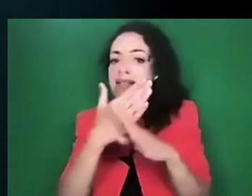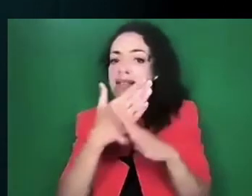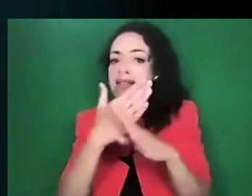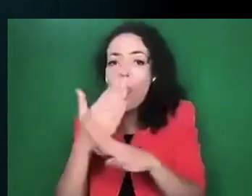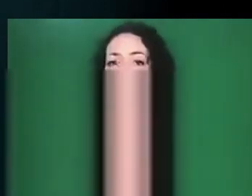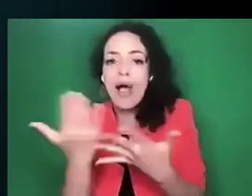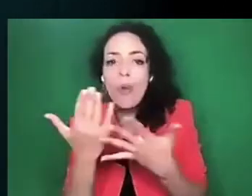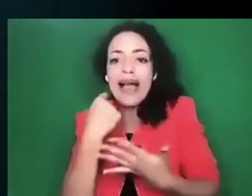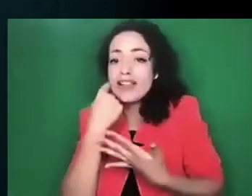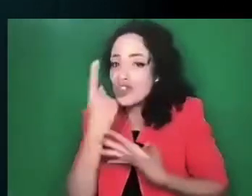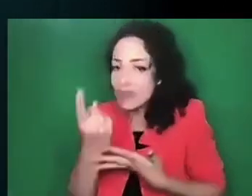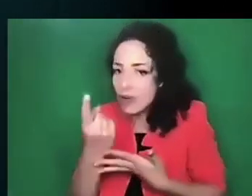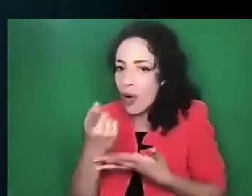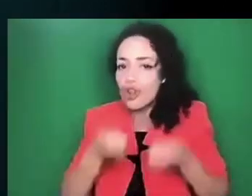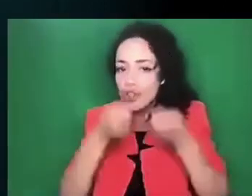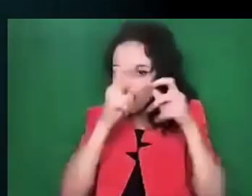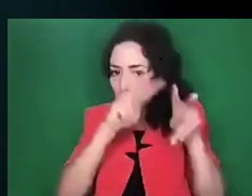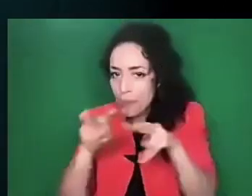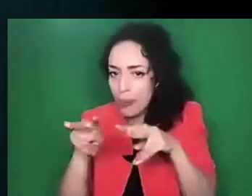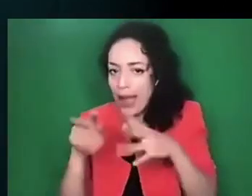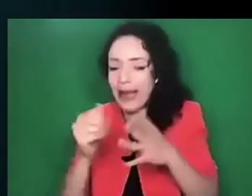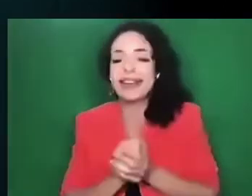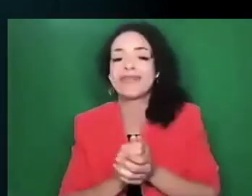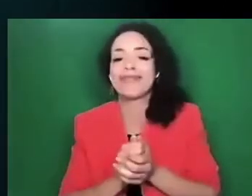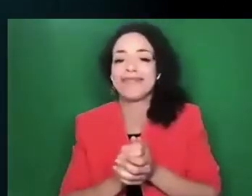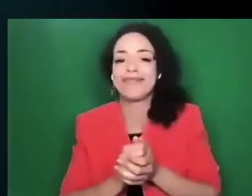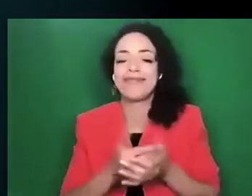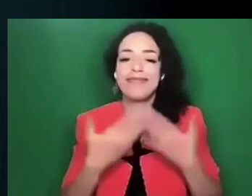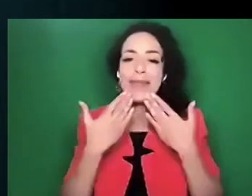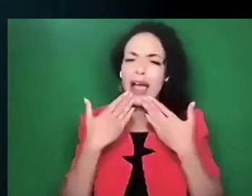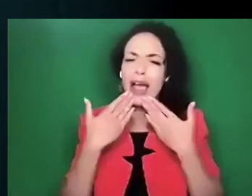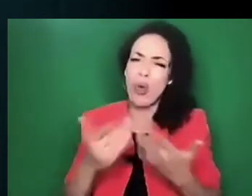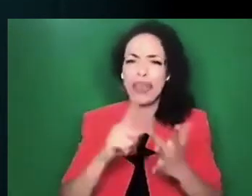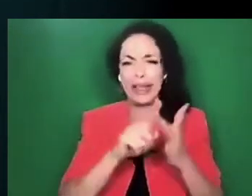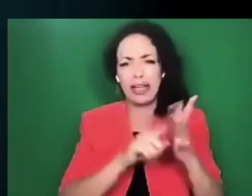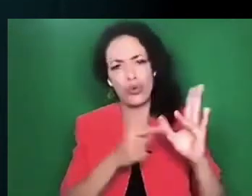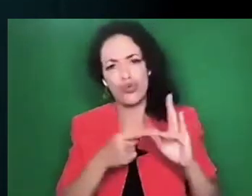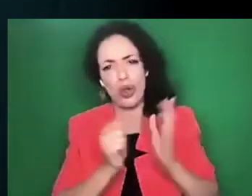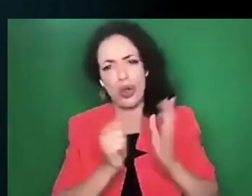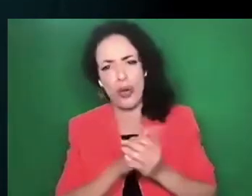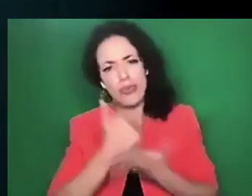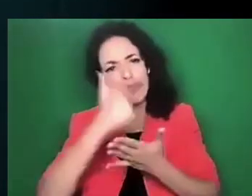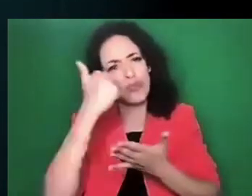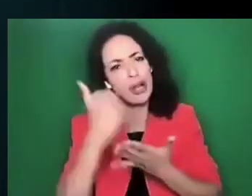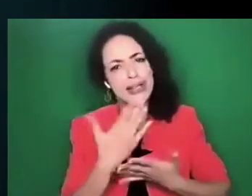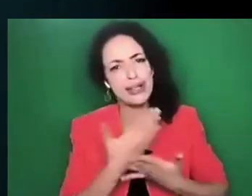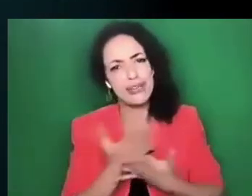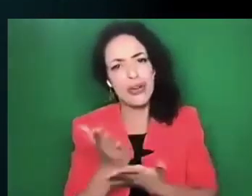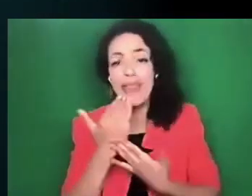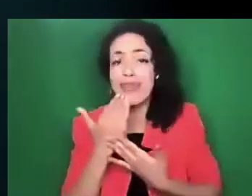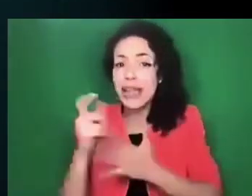Thank you so much, Jo, for the wonderful introduction, and thank you, David and Venetia, for this great